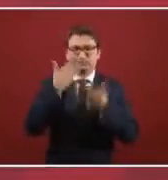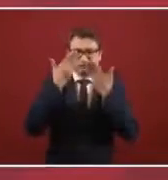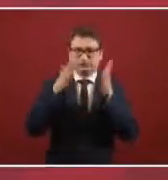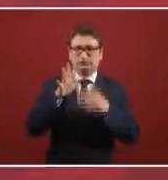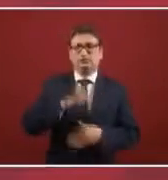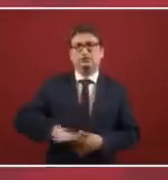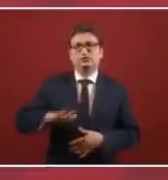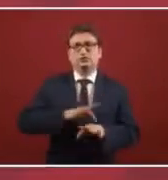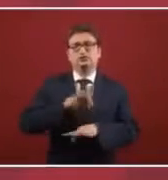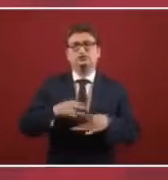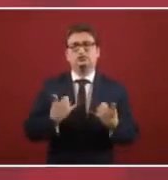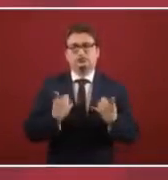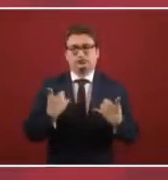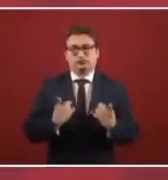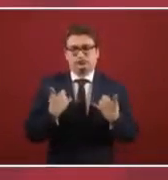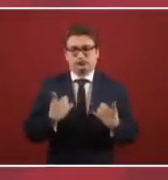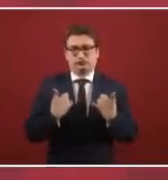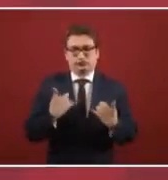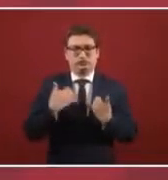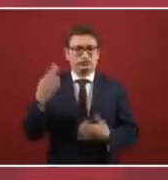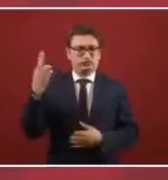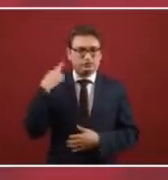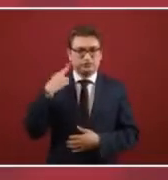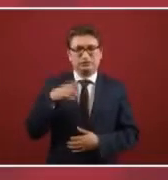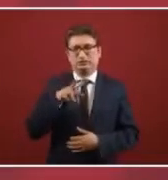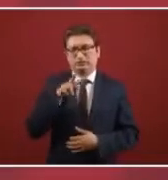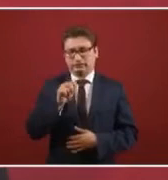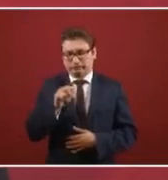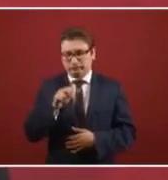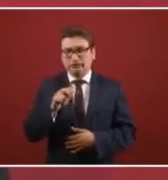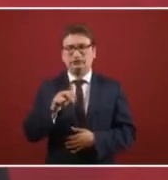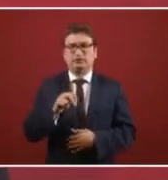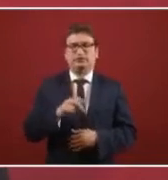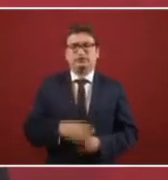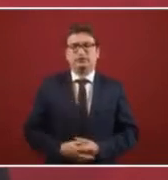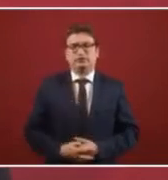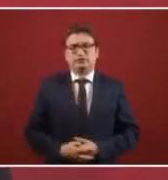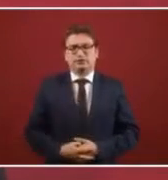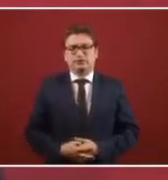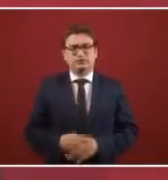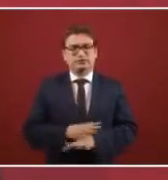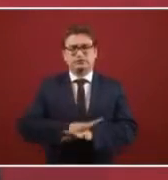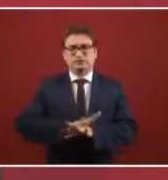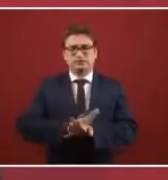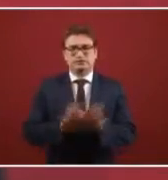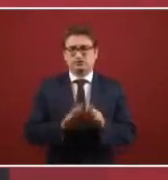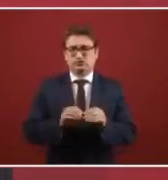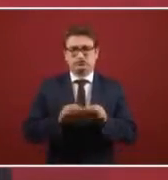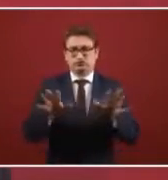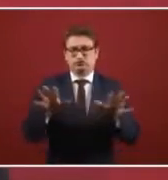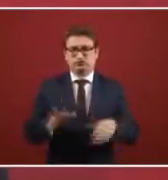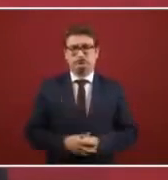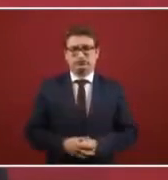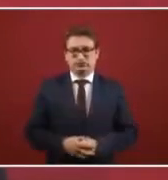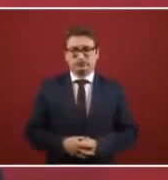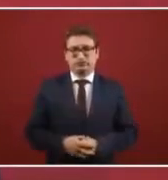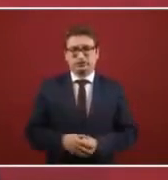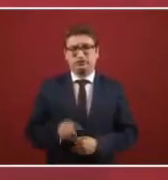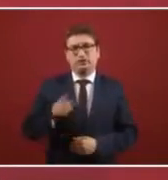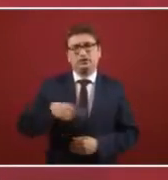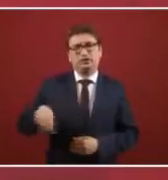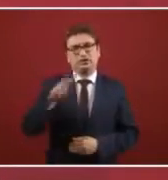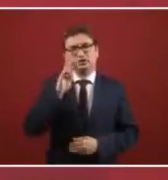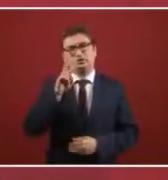the youth por radio, por by televisión, radio, television, ya que no estén pasando nada más las